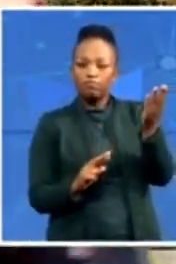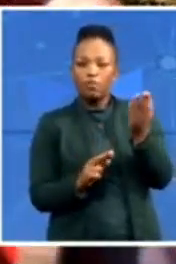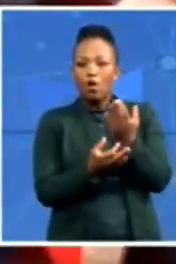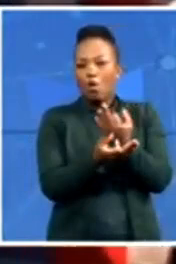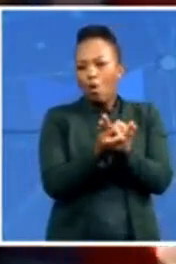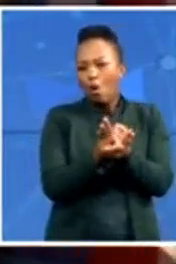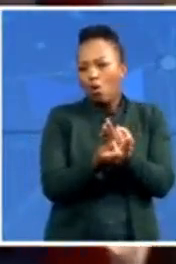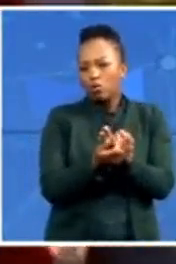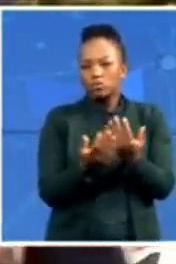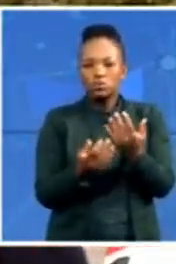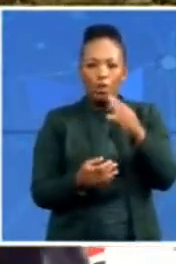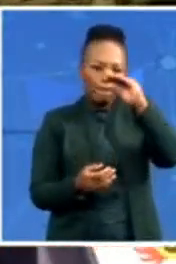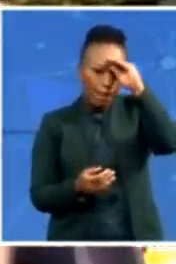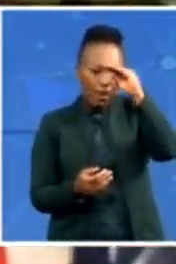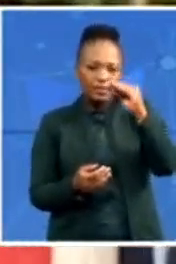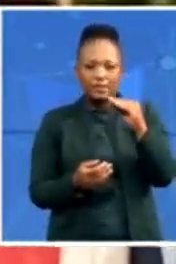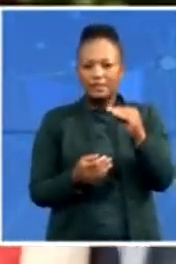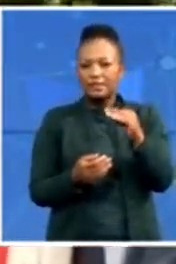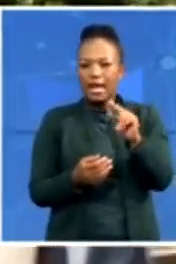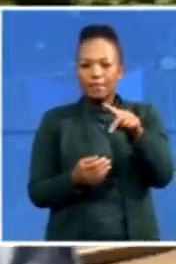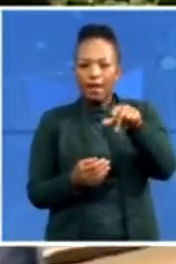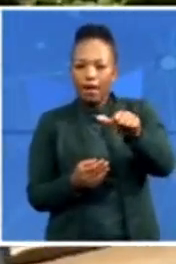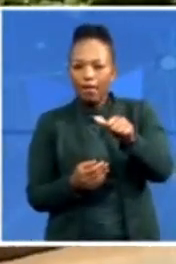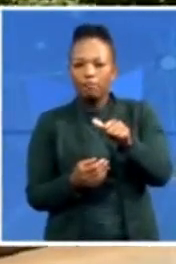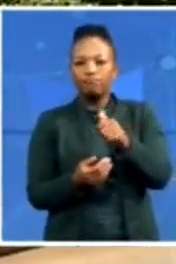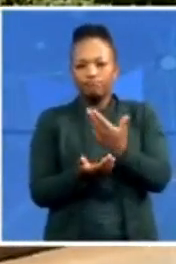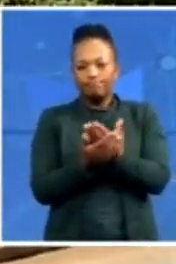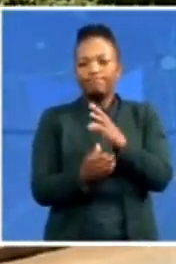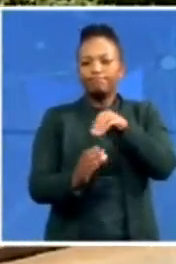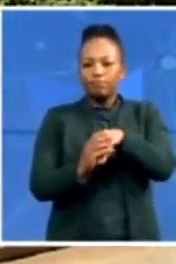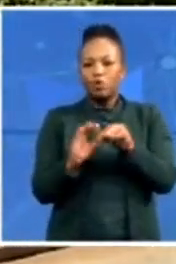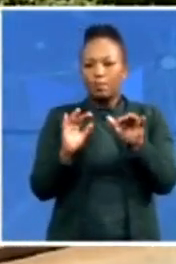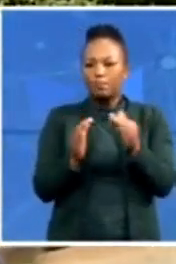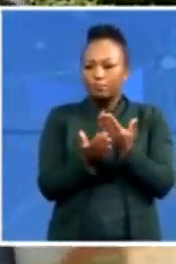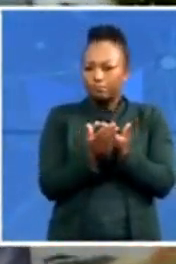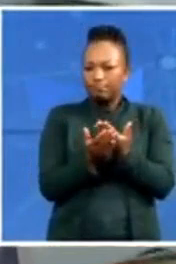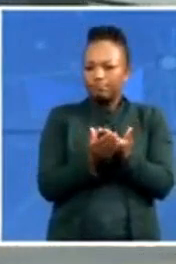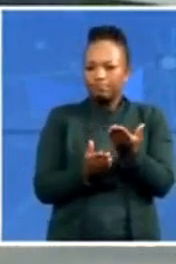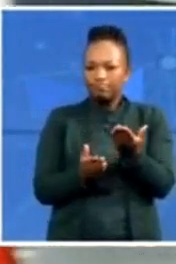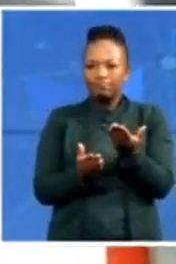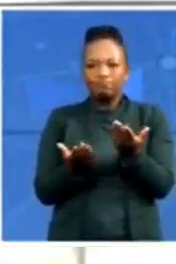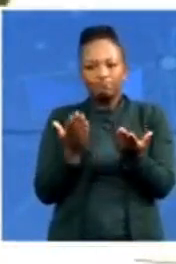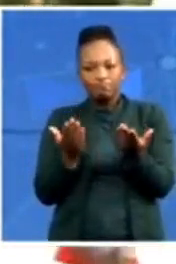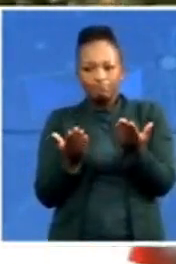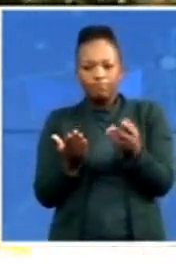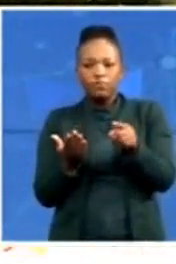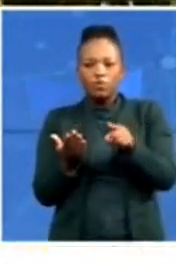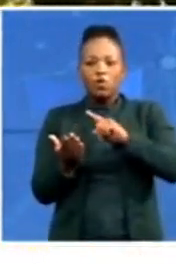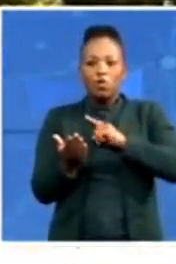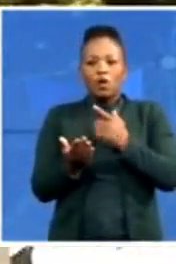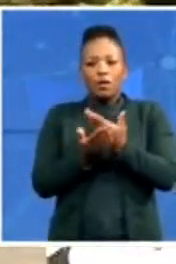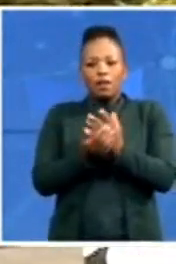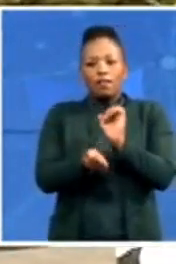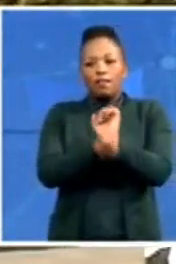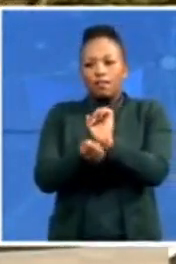MPA to get people to basically then get prosecuted or to get tried in